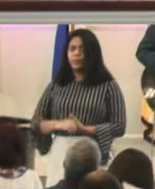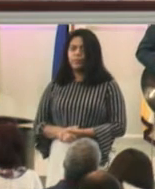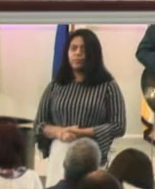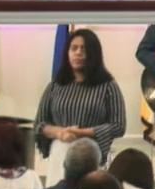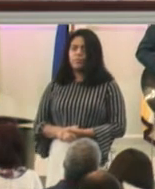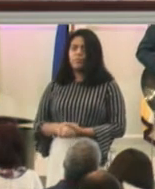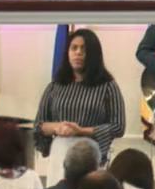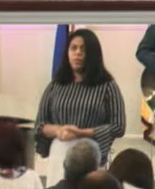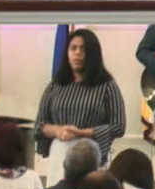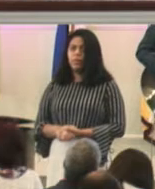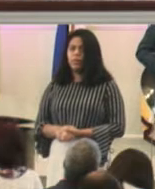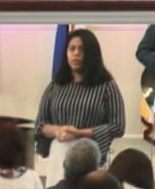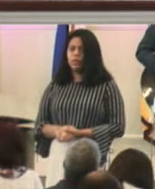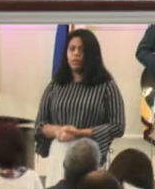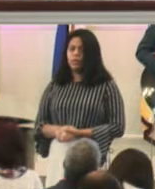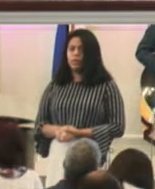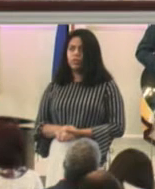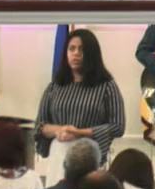this time, Lord,